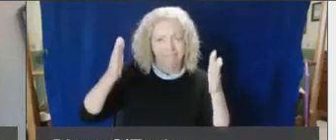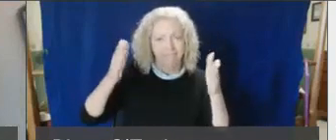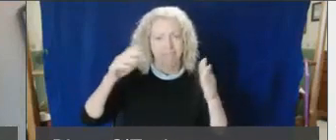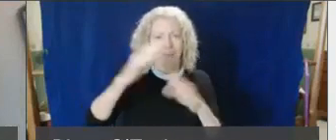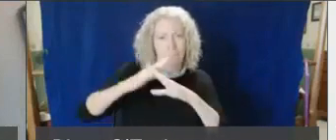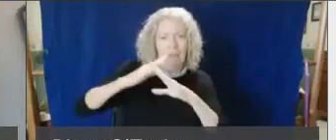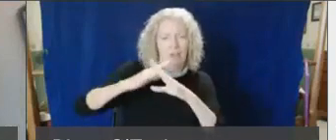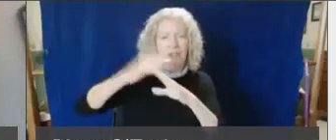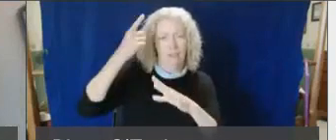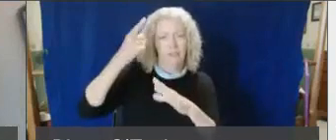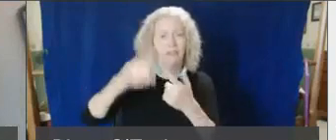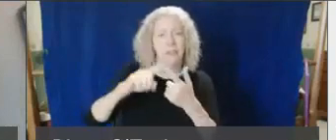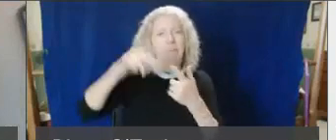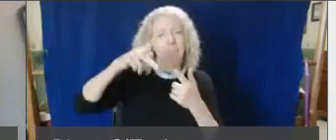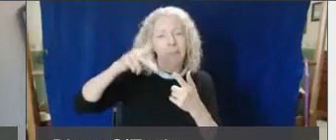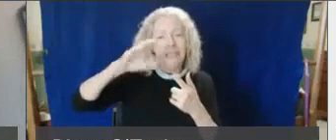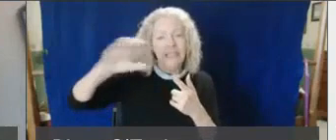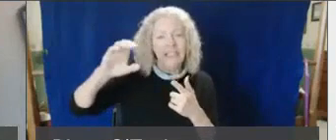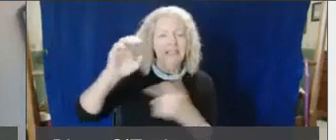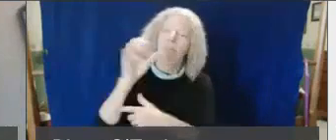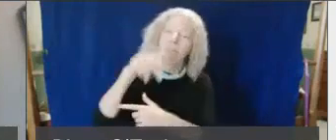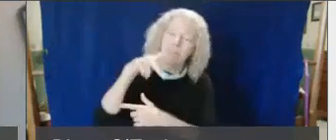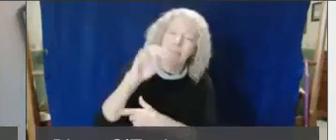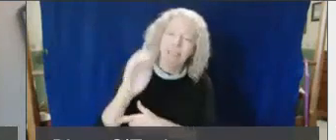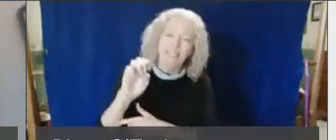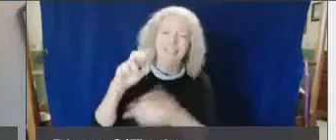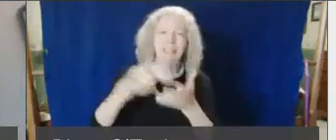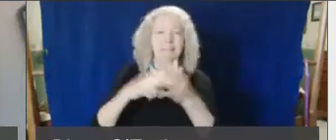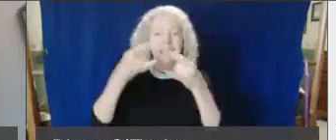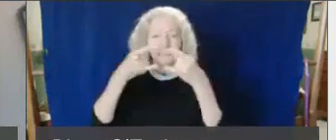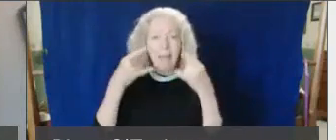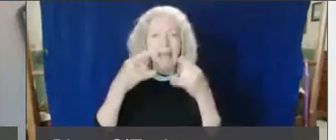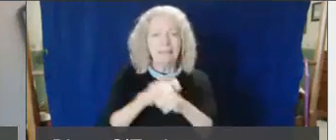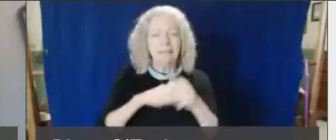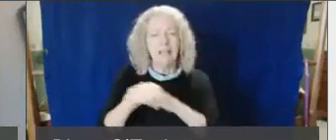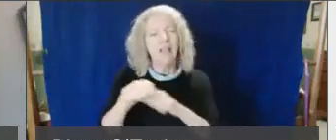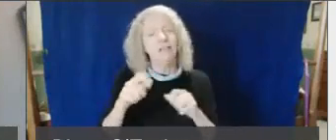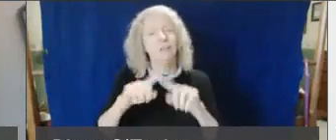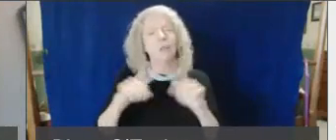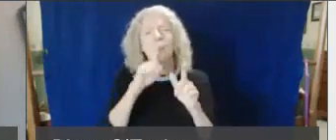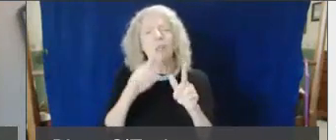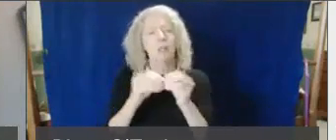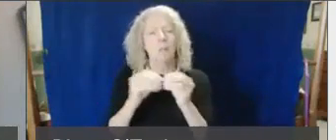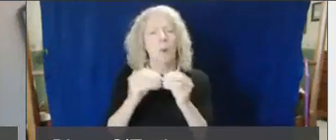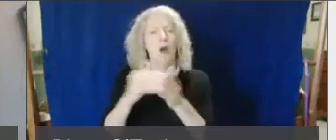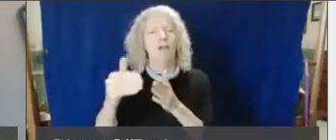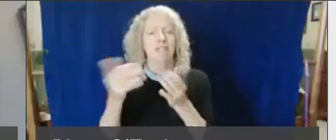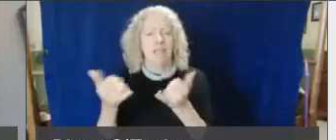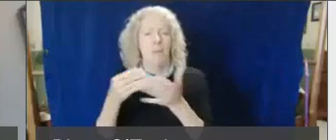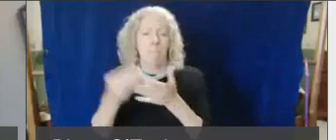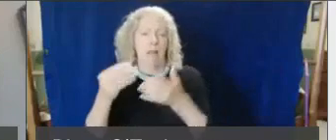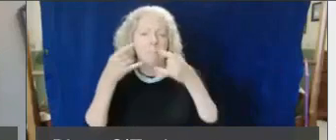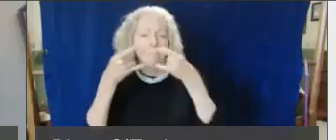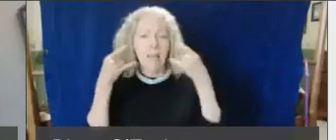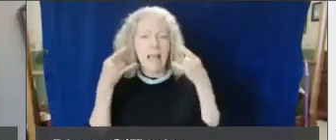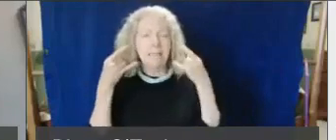so that's masks, primarily some gloves, but we're buying a lot of masks and trying to make sure that we're well stocked to